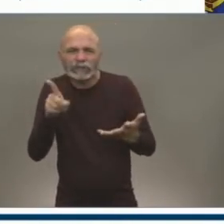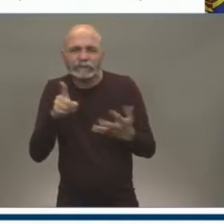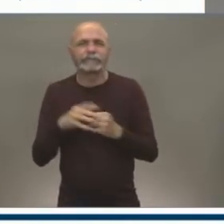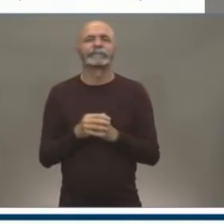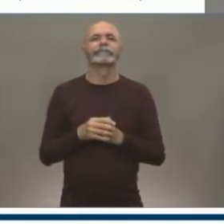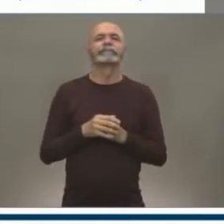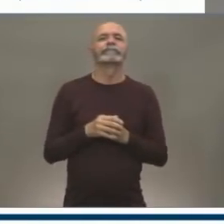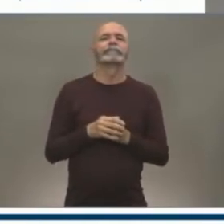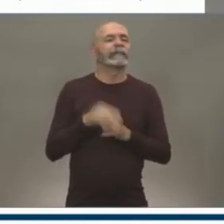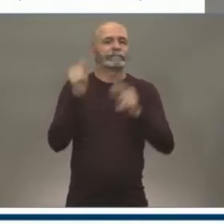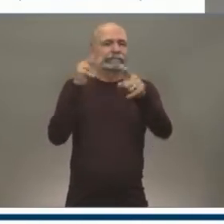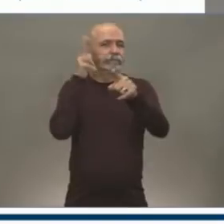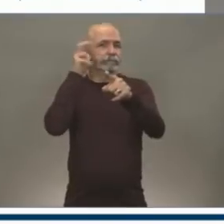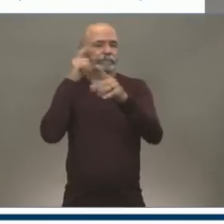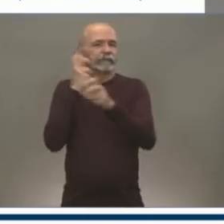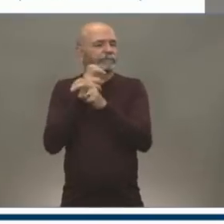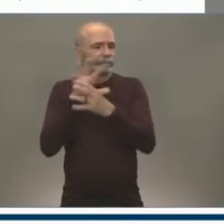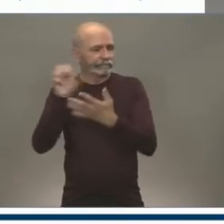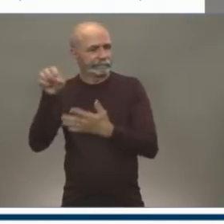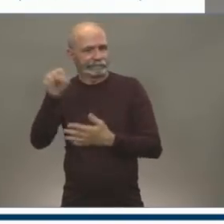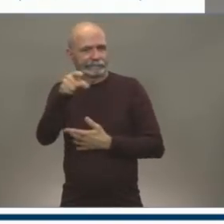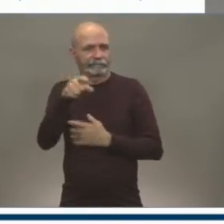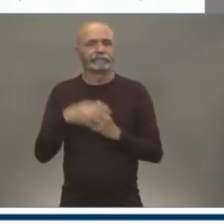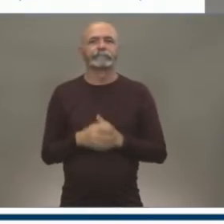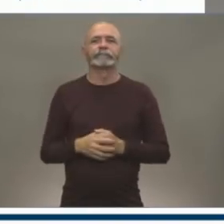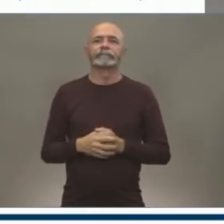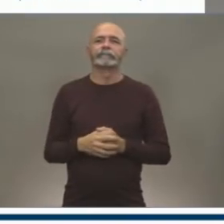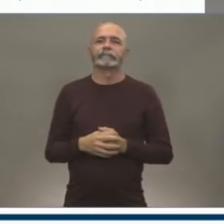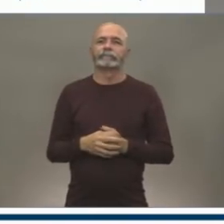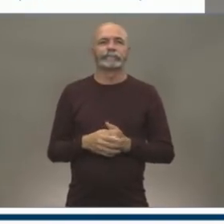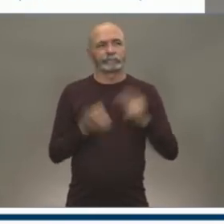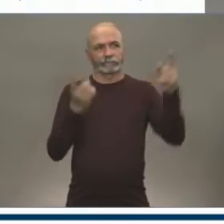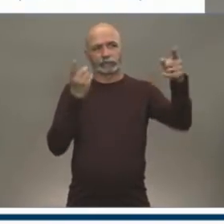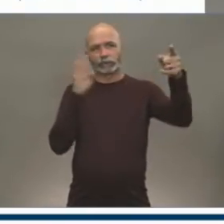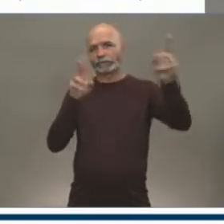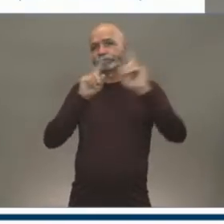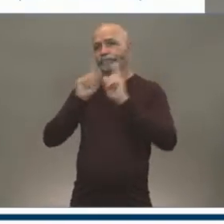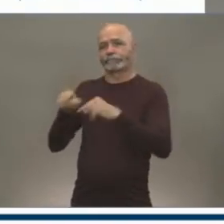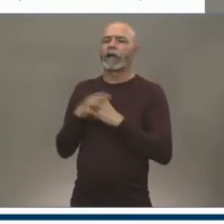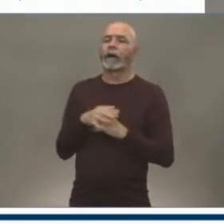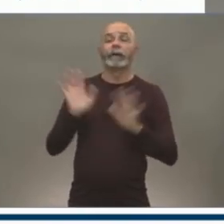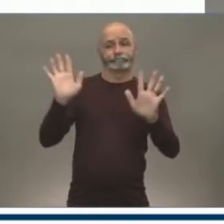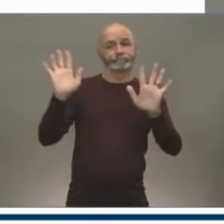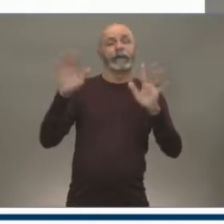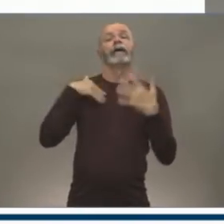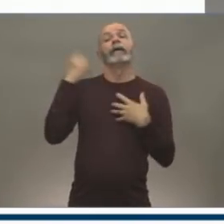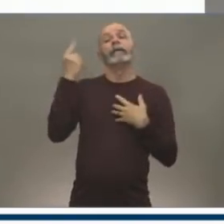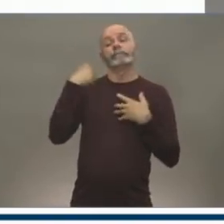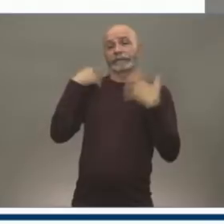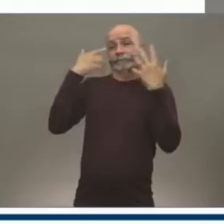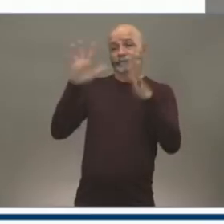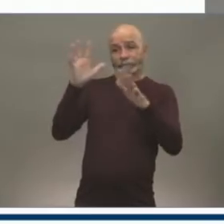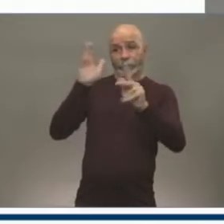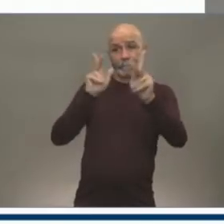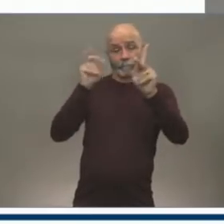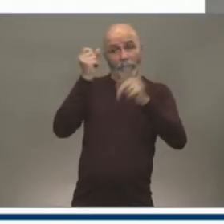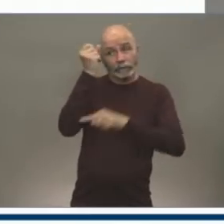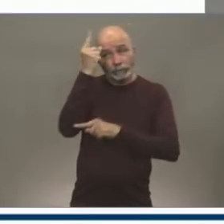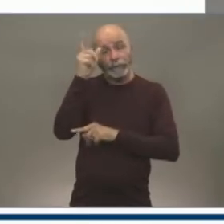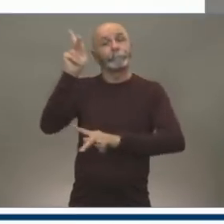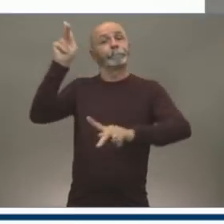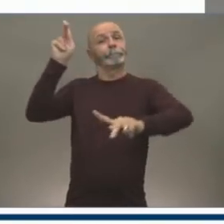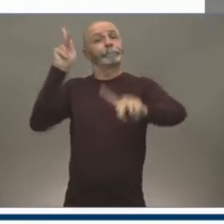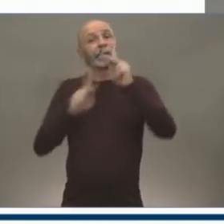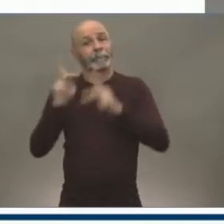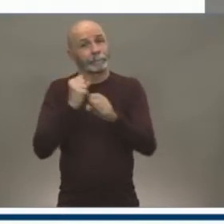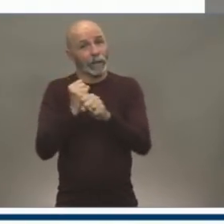So we're working, that's why I spent a fair bit of time today. We're working to make sure people understand, to simplify the messages, understand